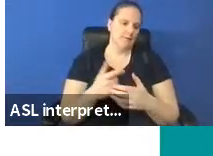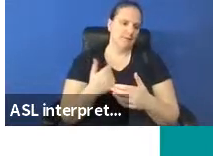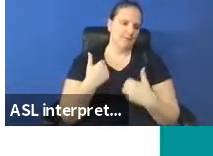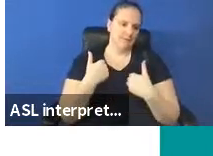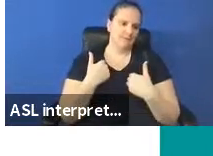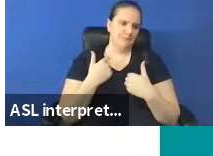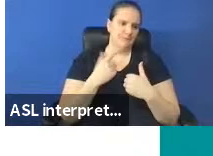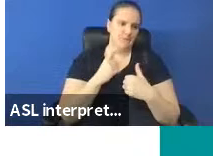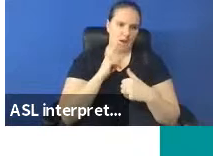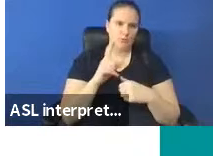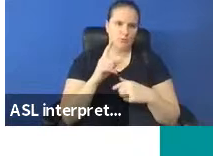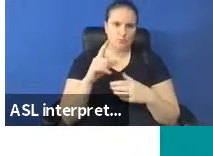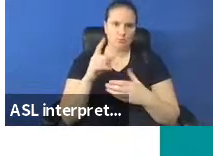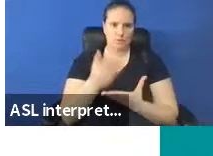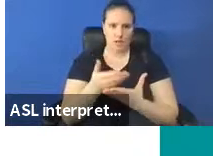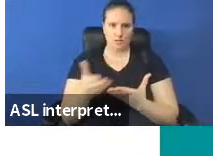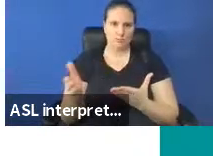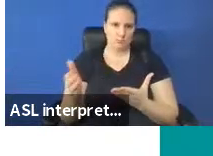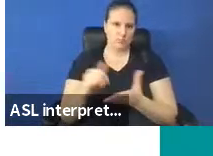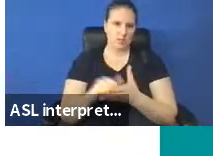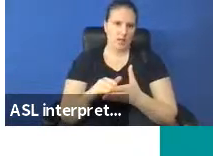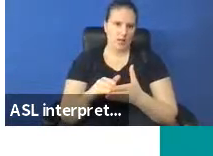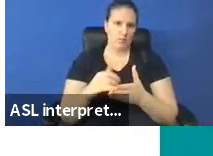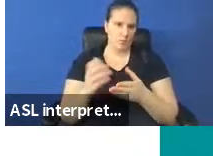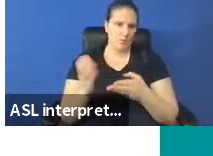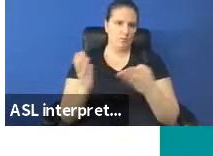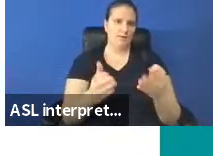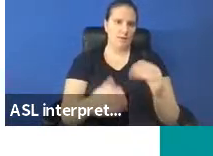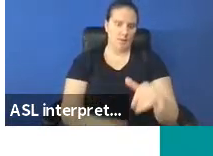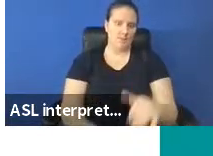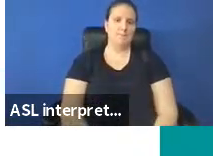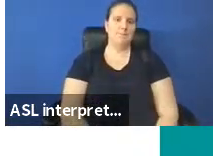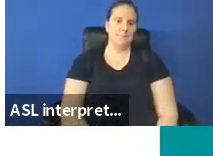actual action items, the things we will be delivering.